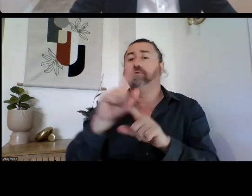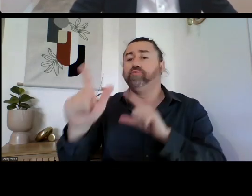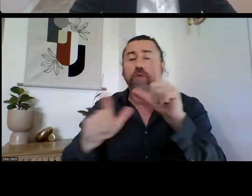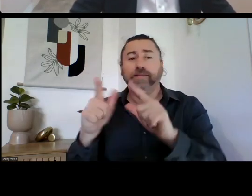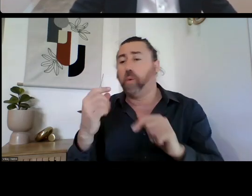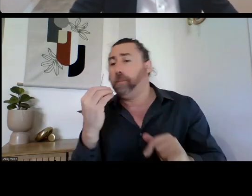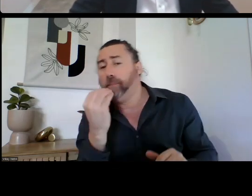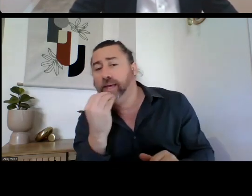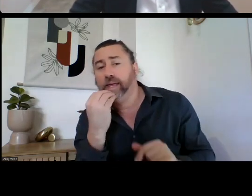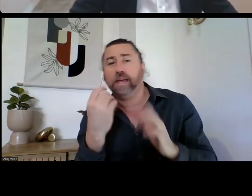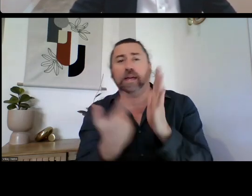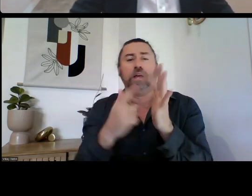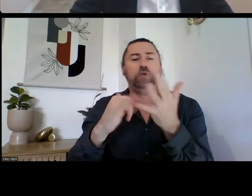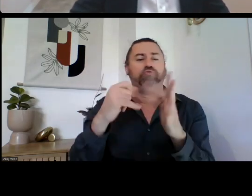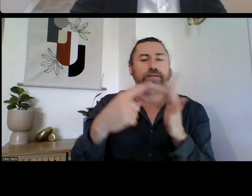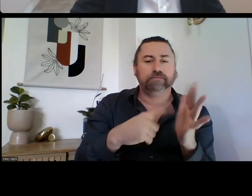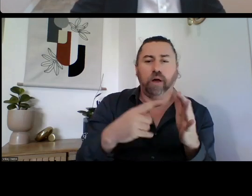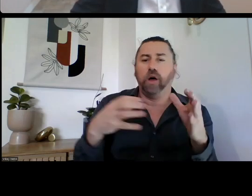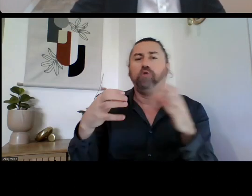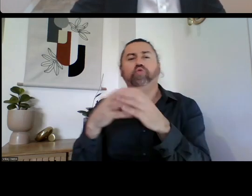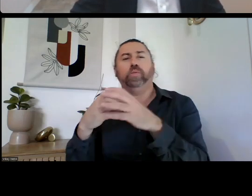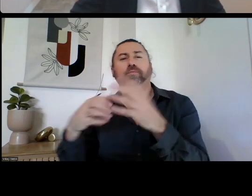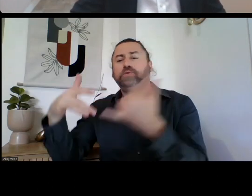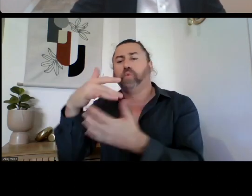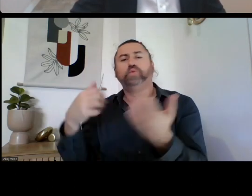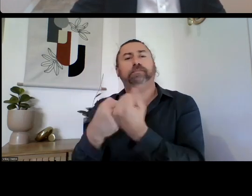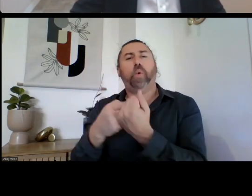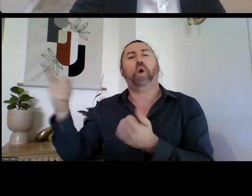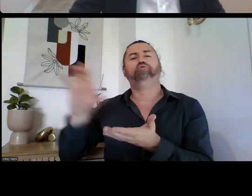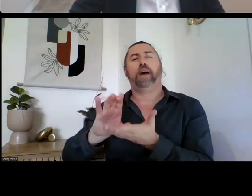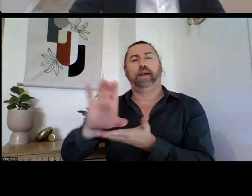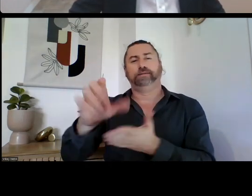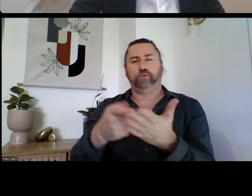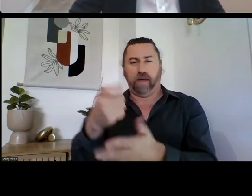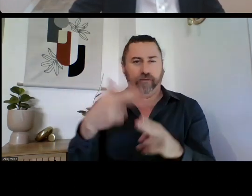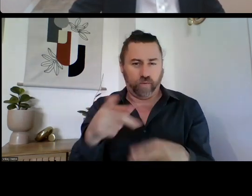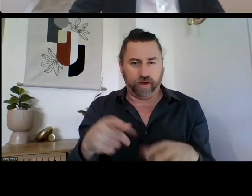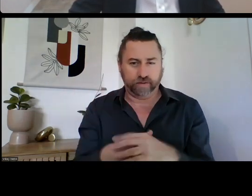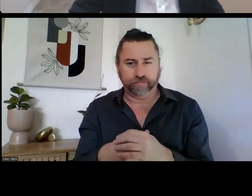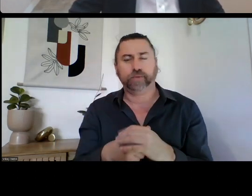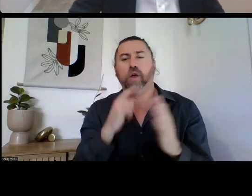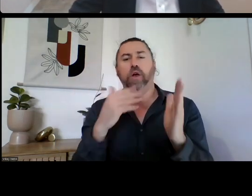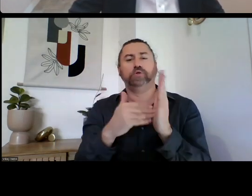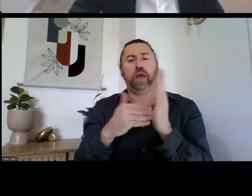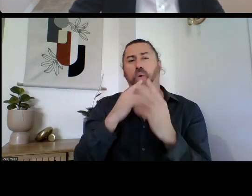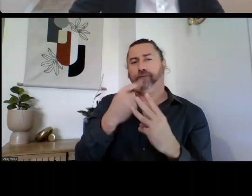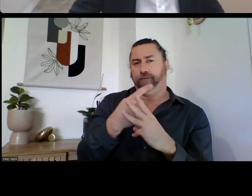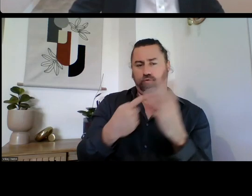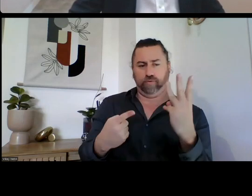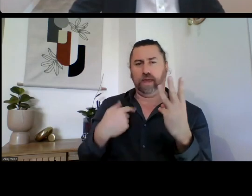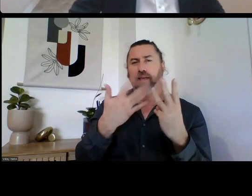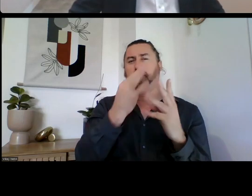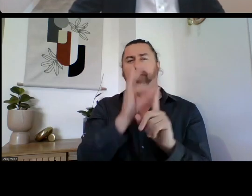transport, meals, respite, and group social support. So today I'm going to provide a little bit more detail on three